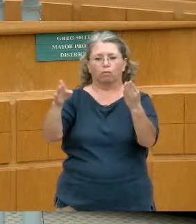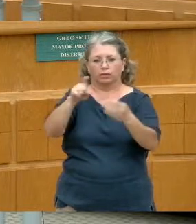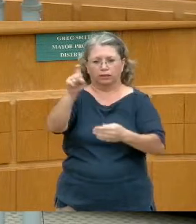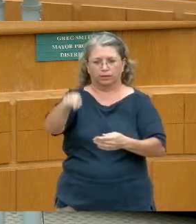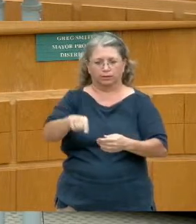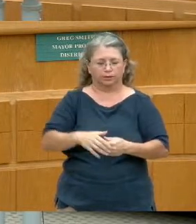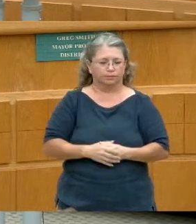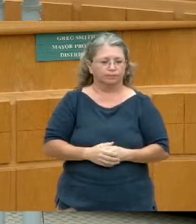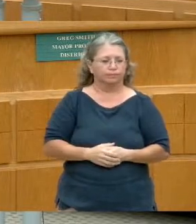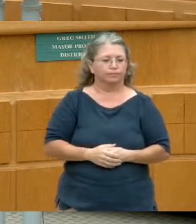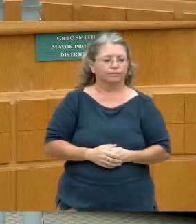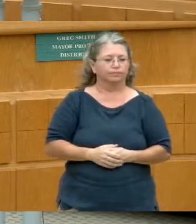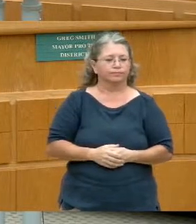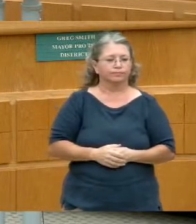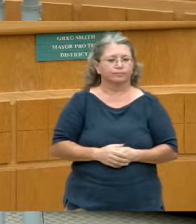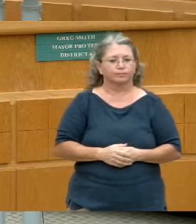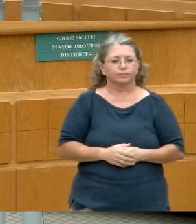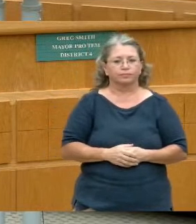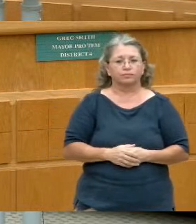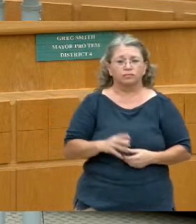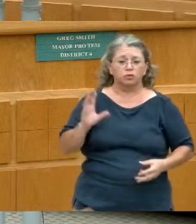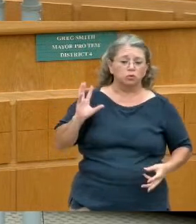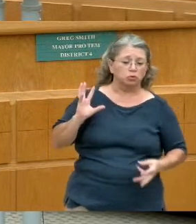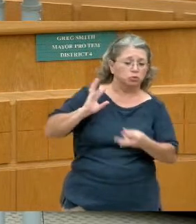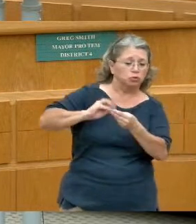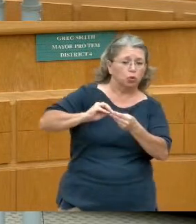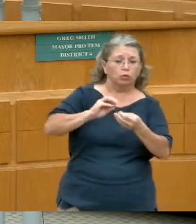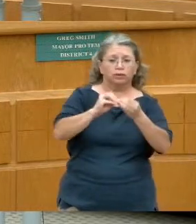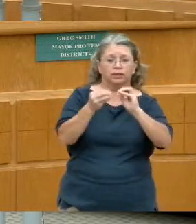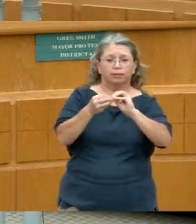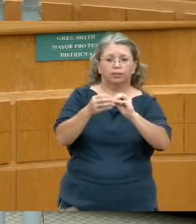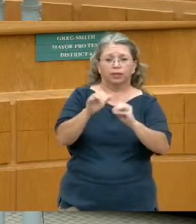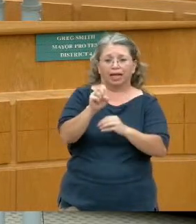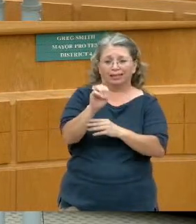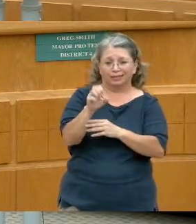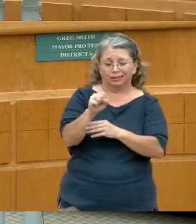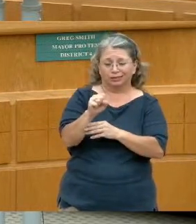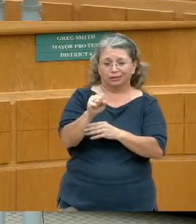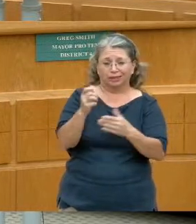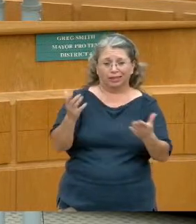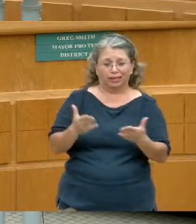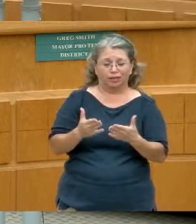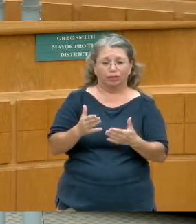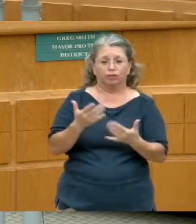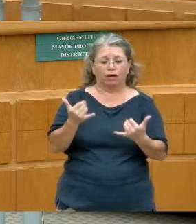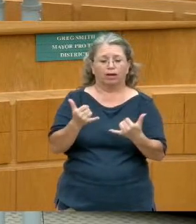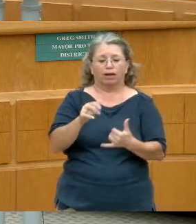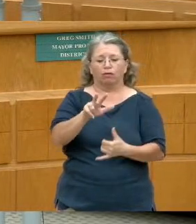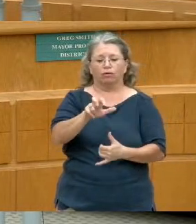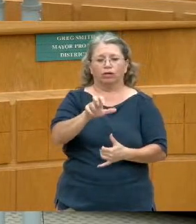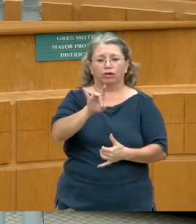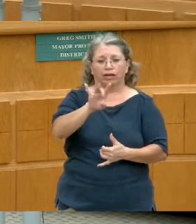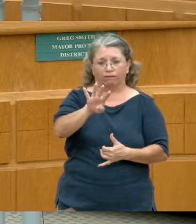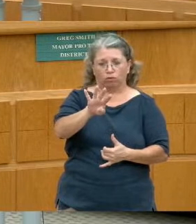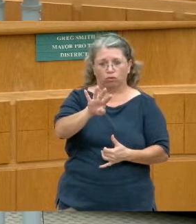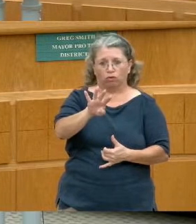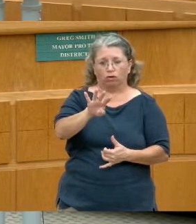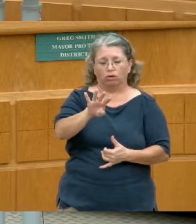In terms of the total number of cases that we've seen in the Coastal Bend area, right now we're at 384